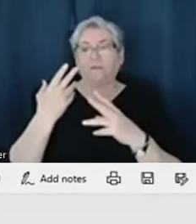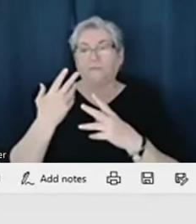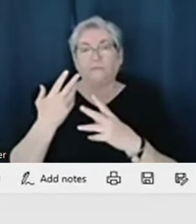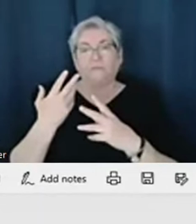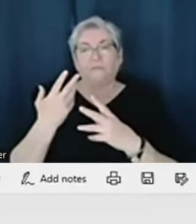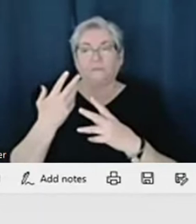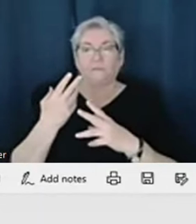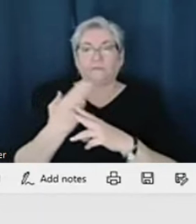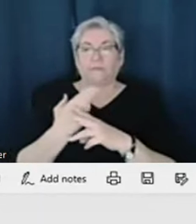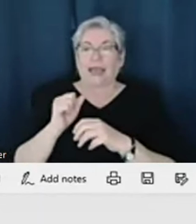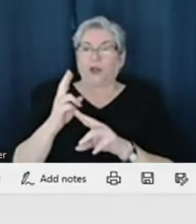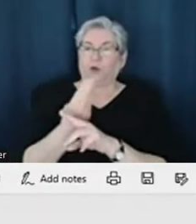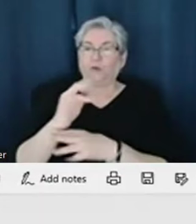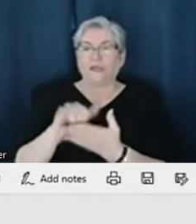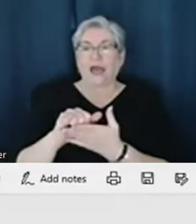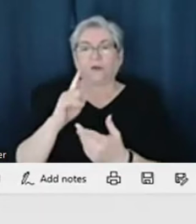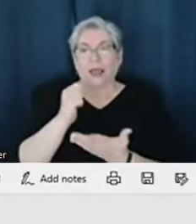application to help you guys